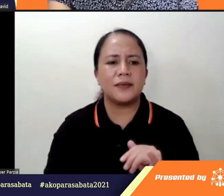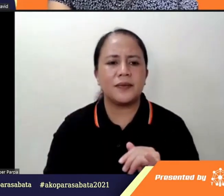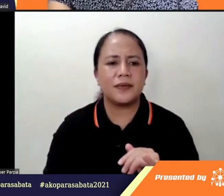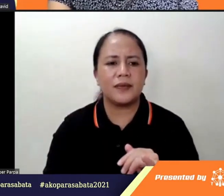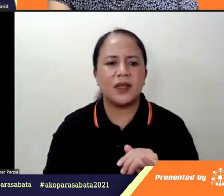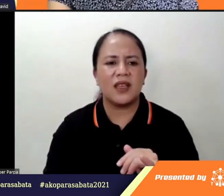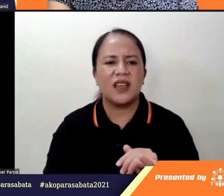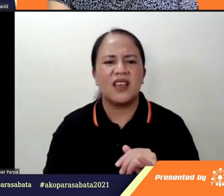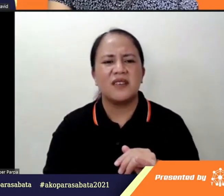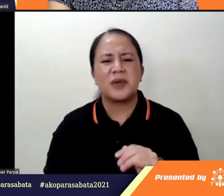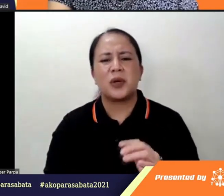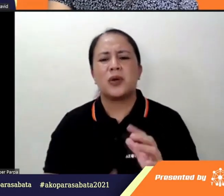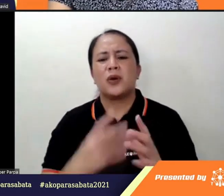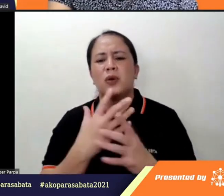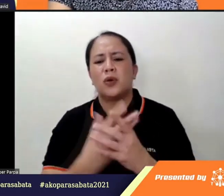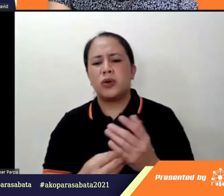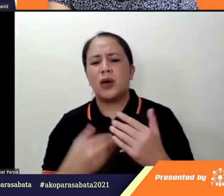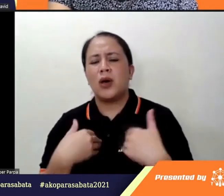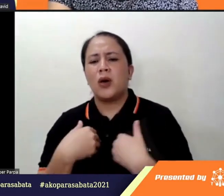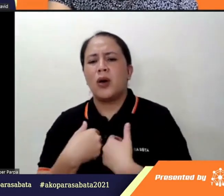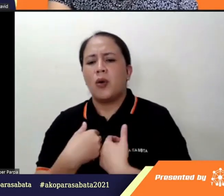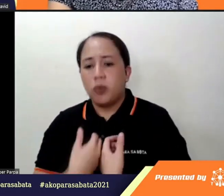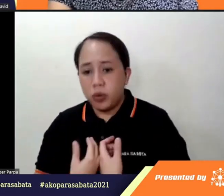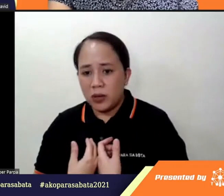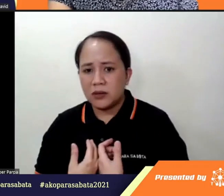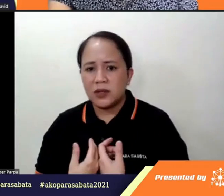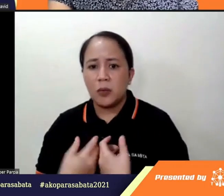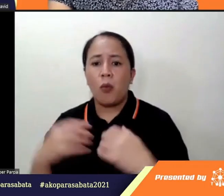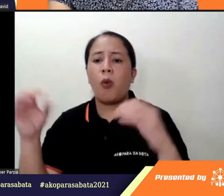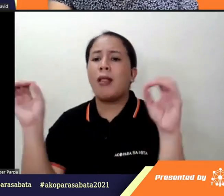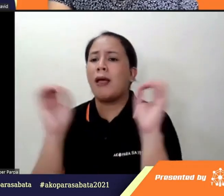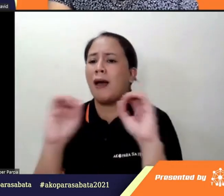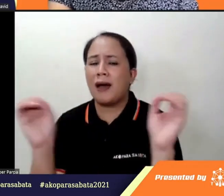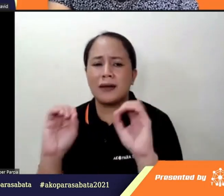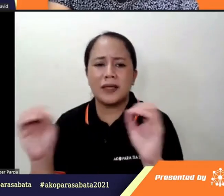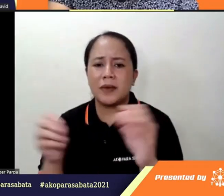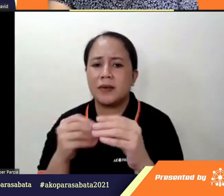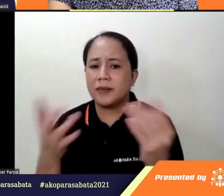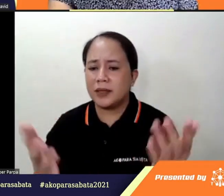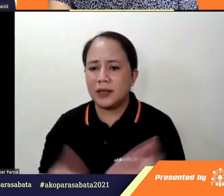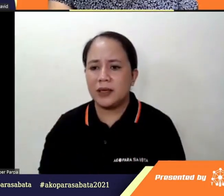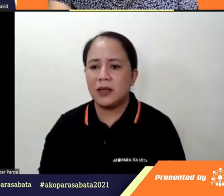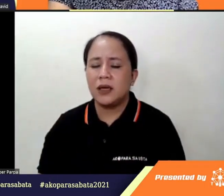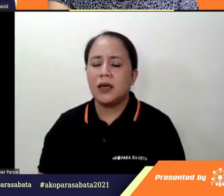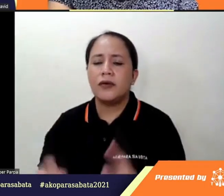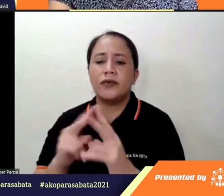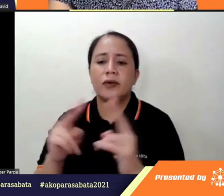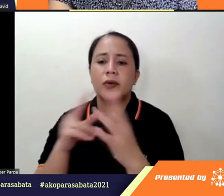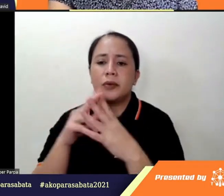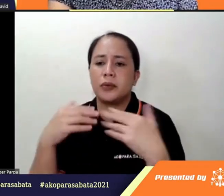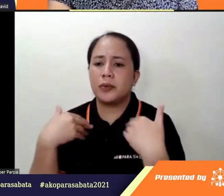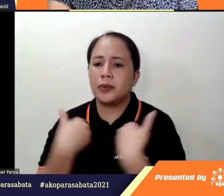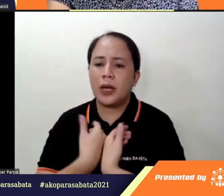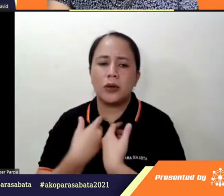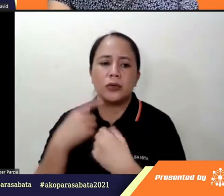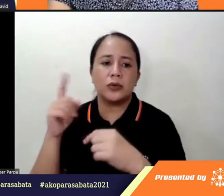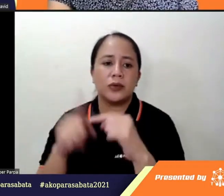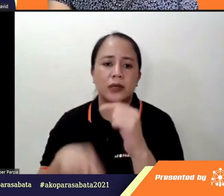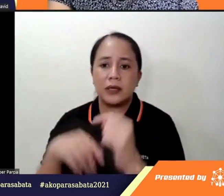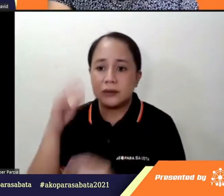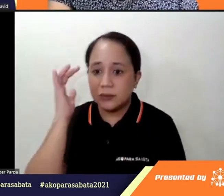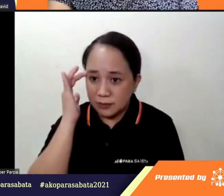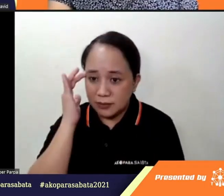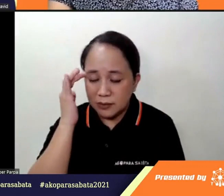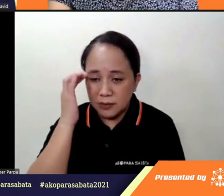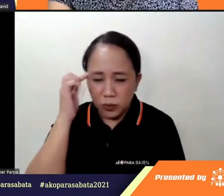na. Yung parang walang-wala ka na mabigay. Sobrang pagod ka na, hindi ka na makaisip. Yun, yung